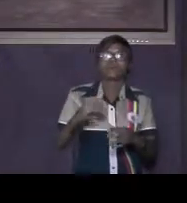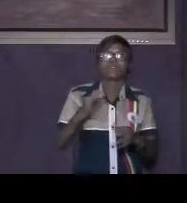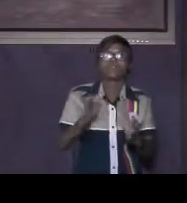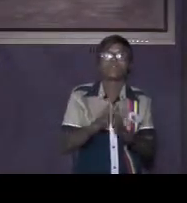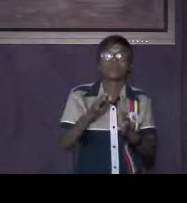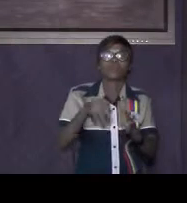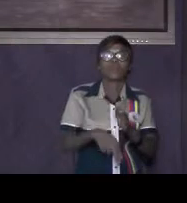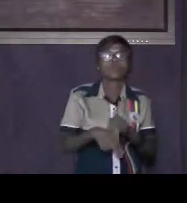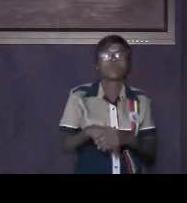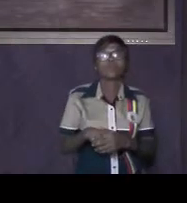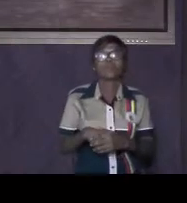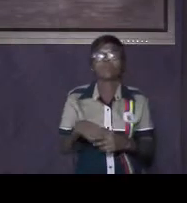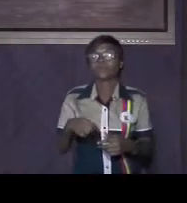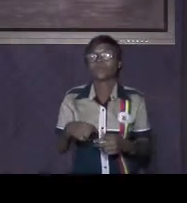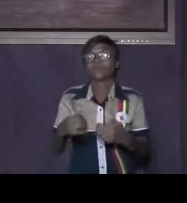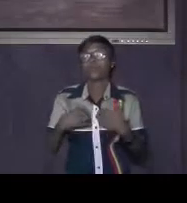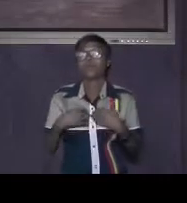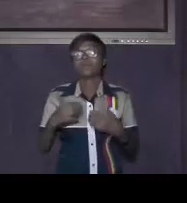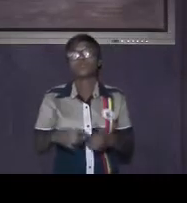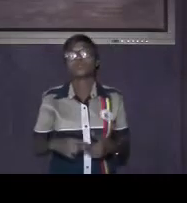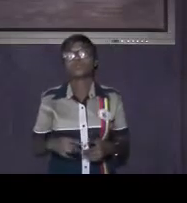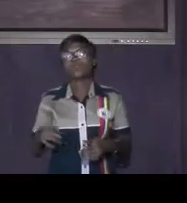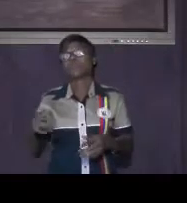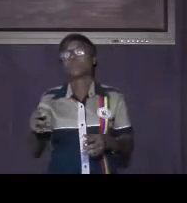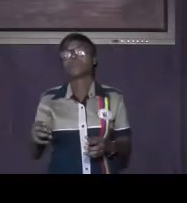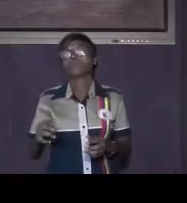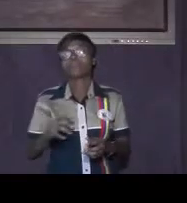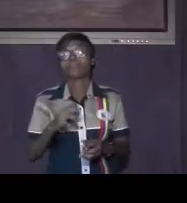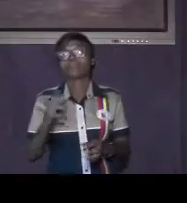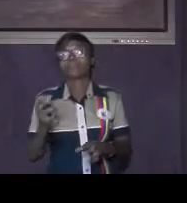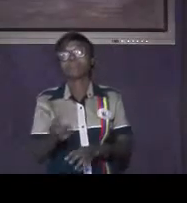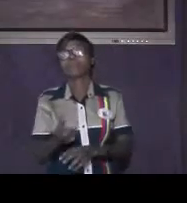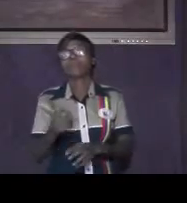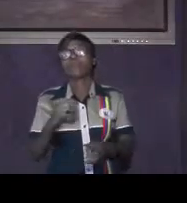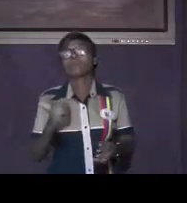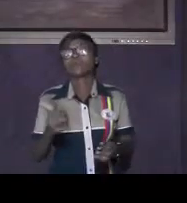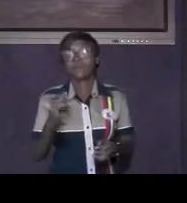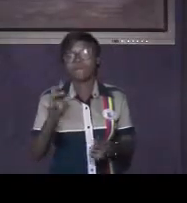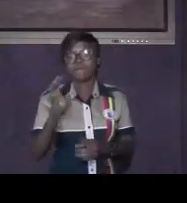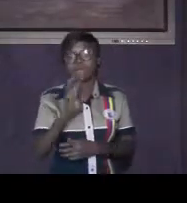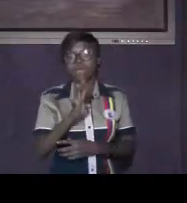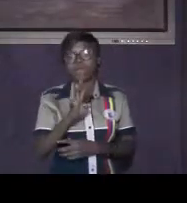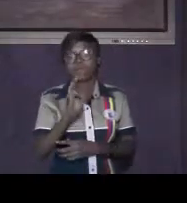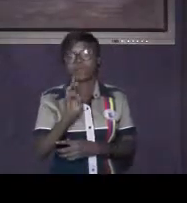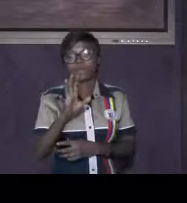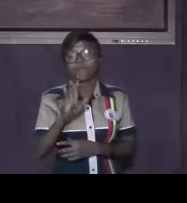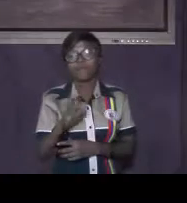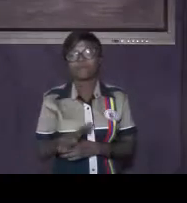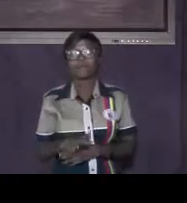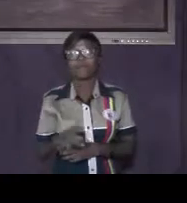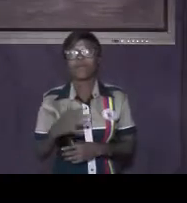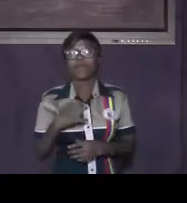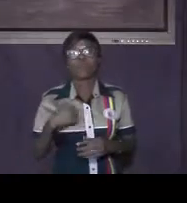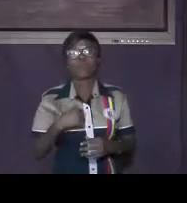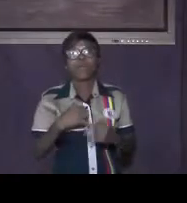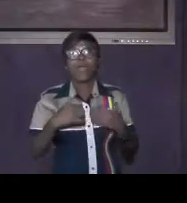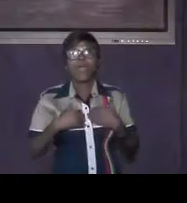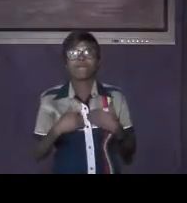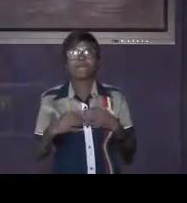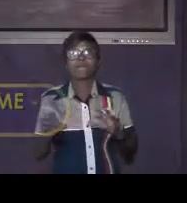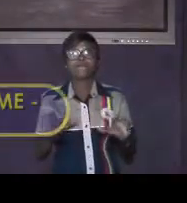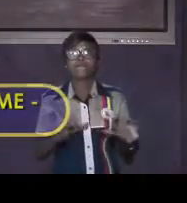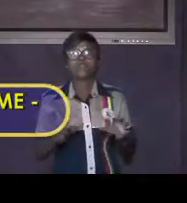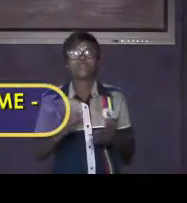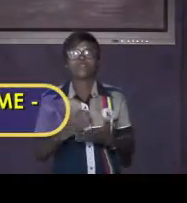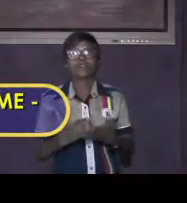that we know this, we only need to resolve 475 over 100. That is 475 hundredths, and we have